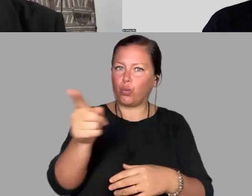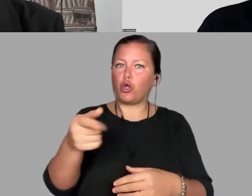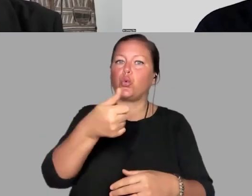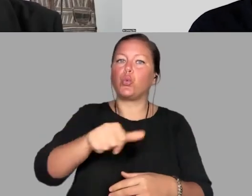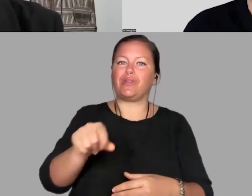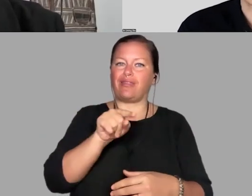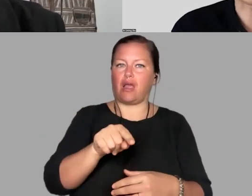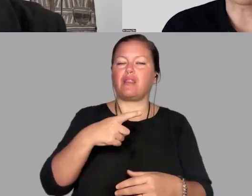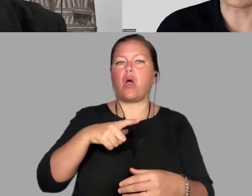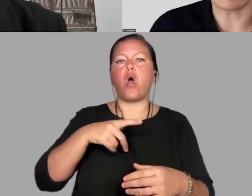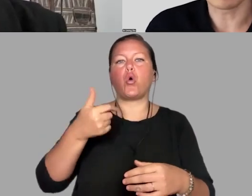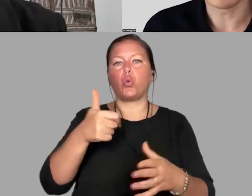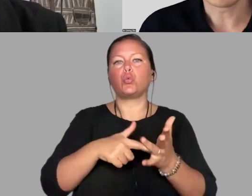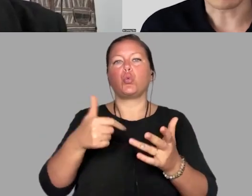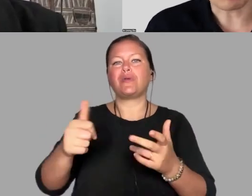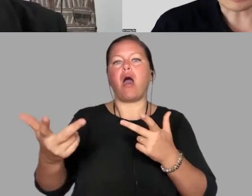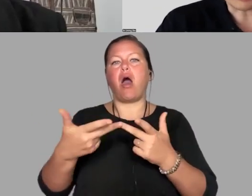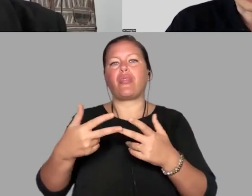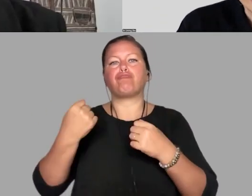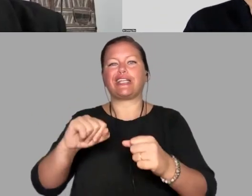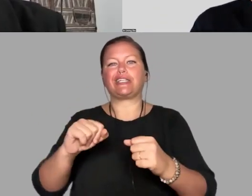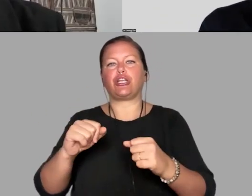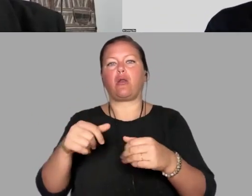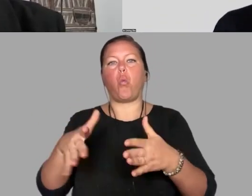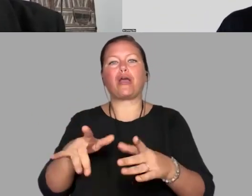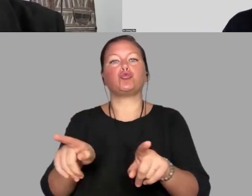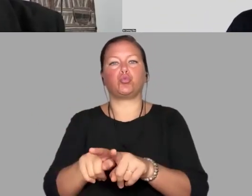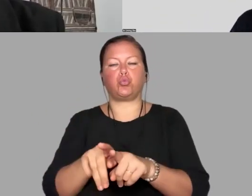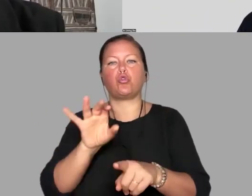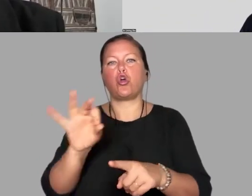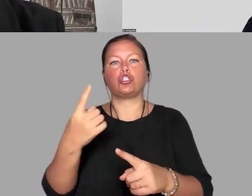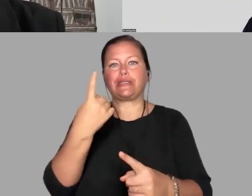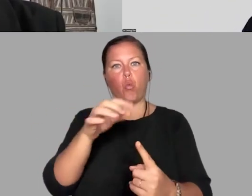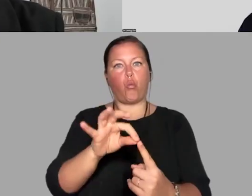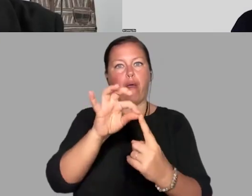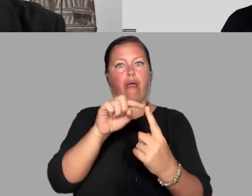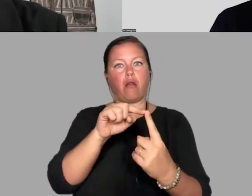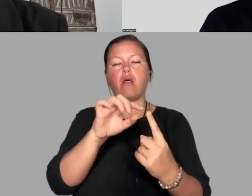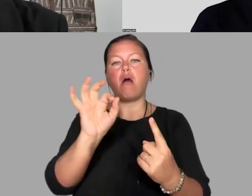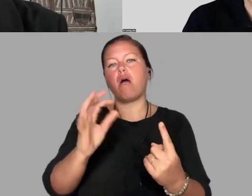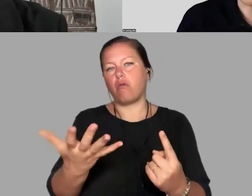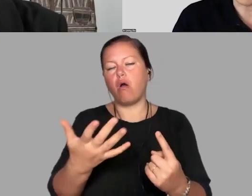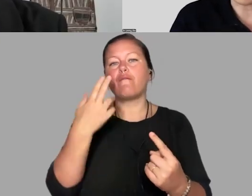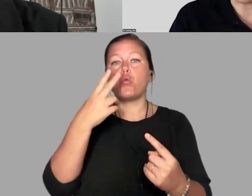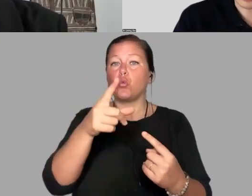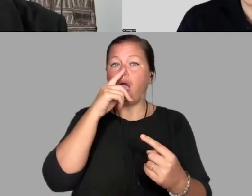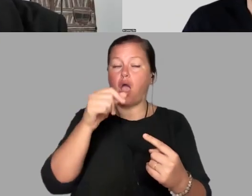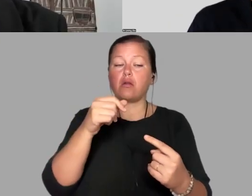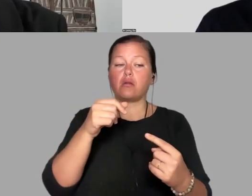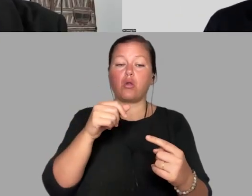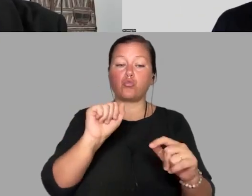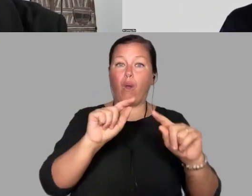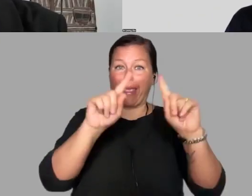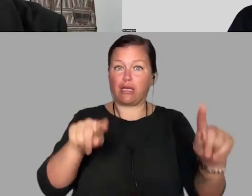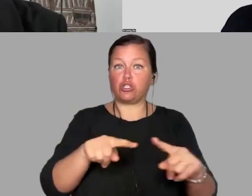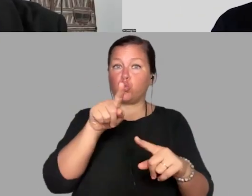many other protection mechanisms to be there. So it's rather than relying on that alone, of course, you can do something with the image that you have generated, created